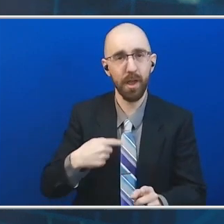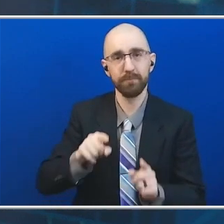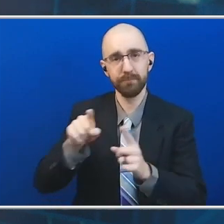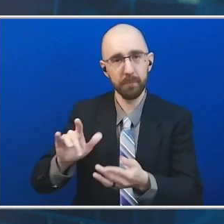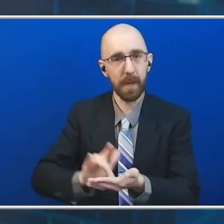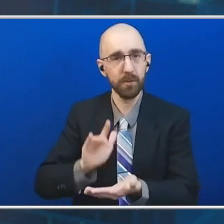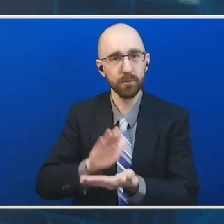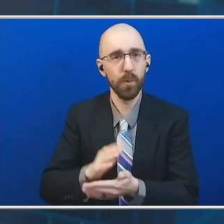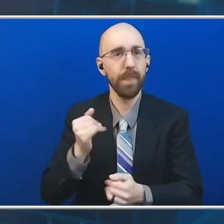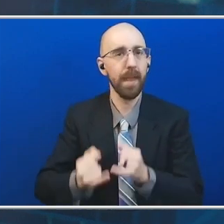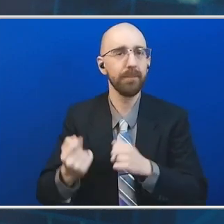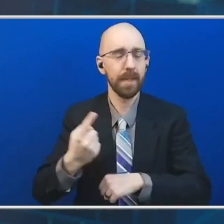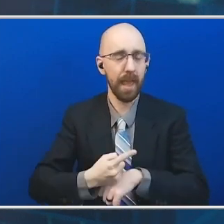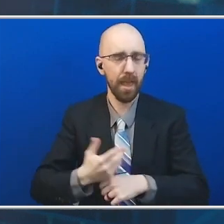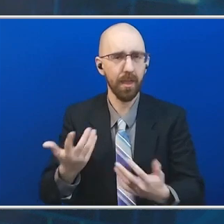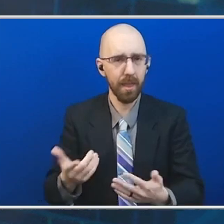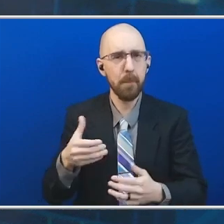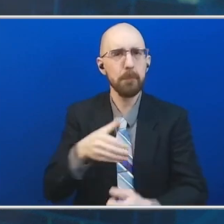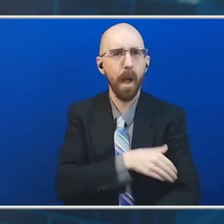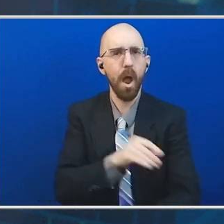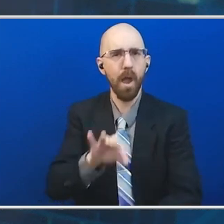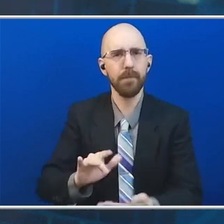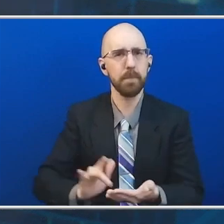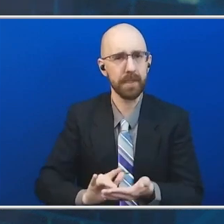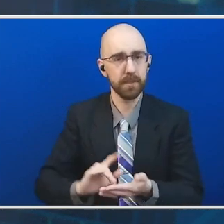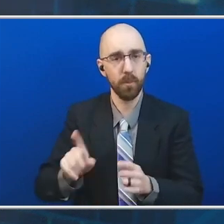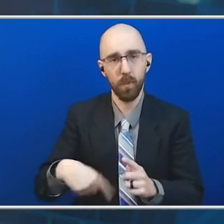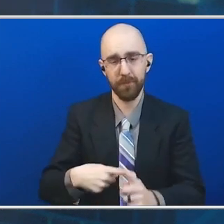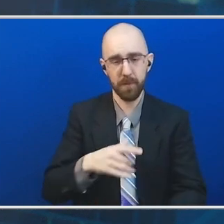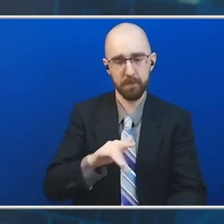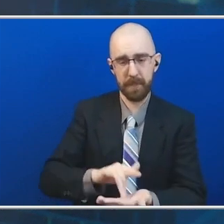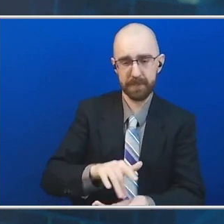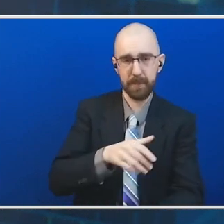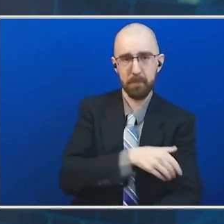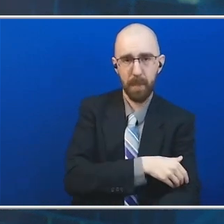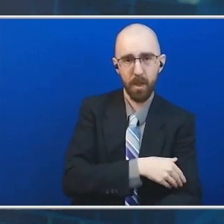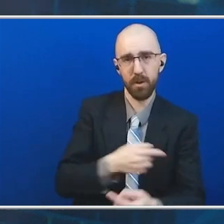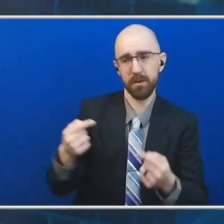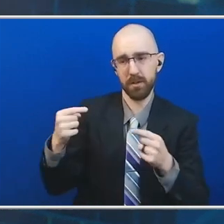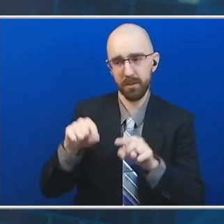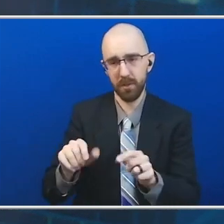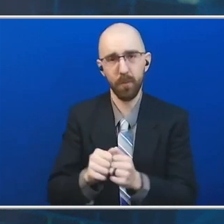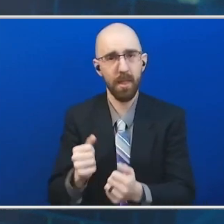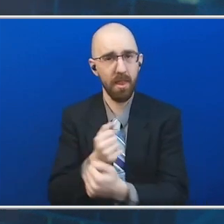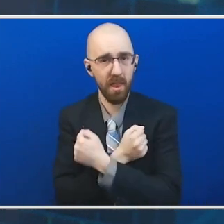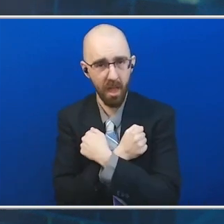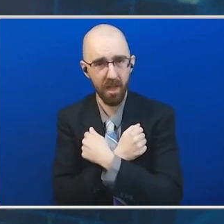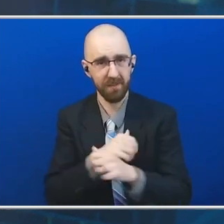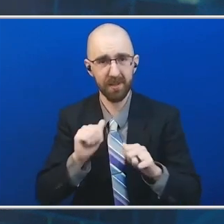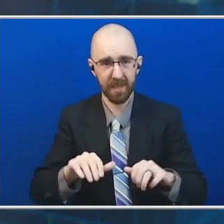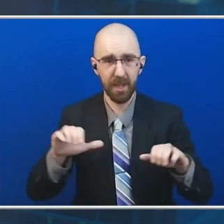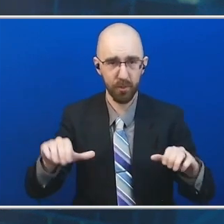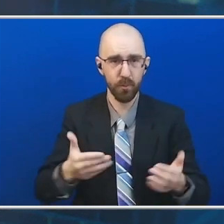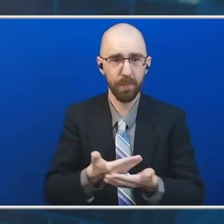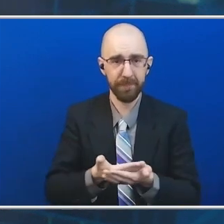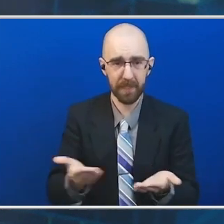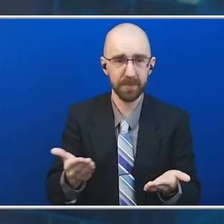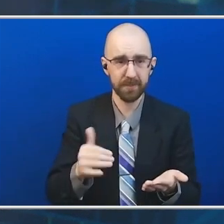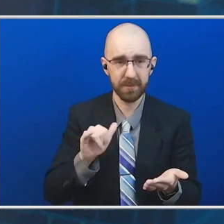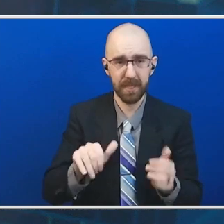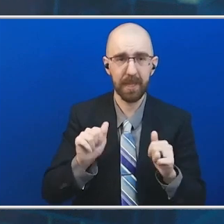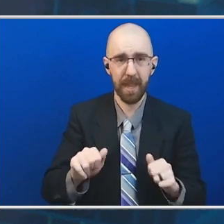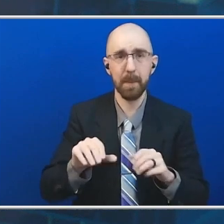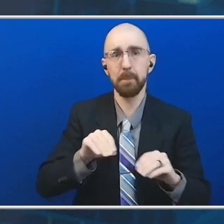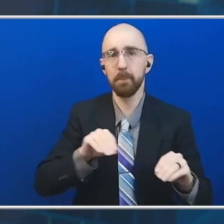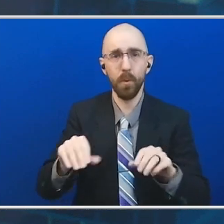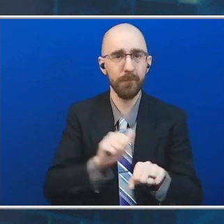of medicine. When you take the power of medicine and you combine it with love, you can do things that can move mountains and move